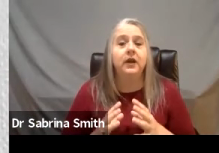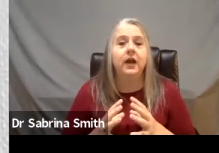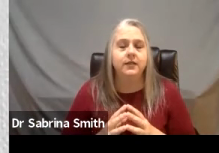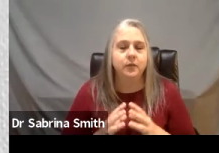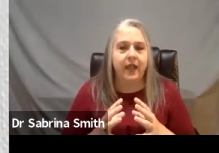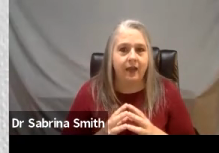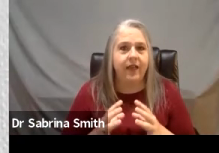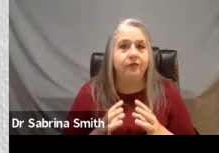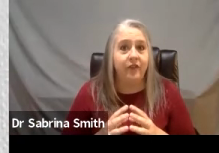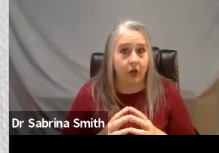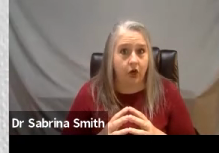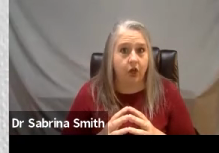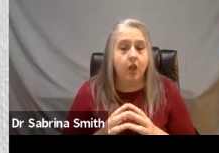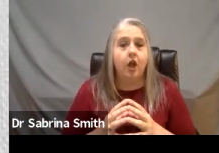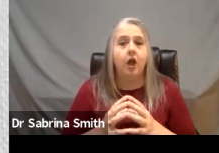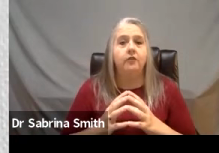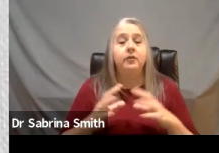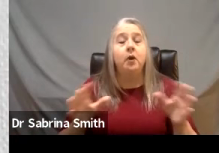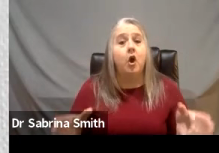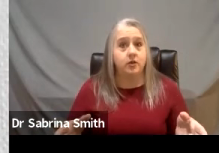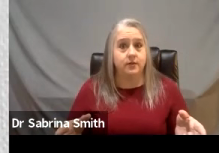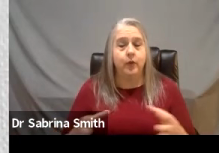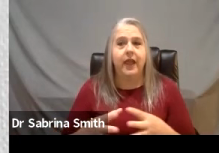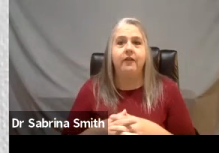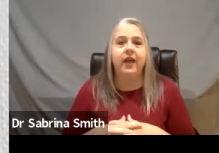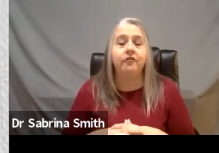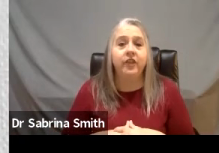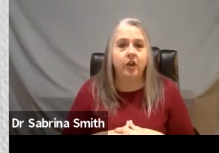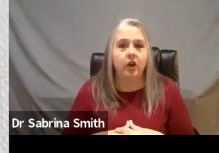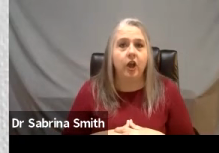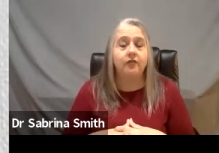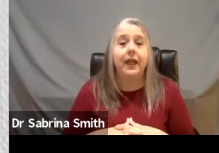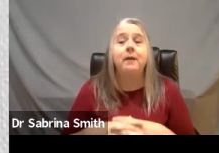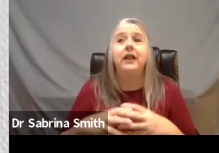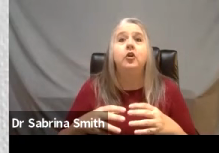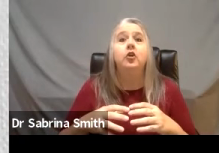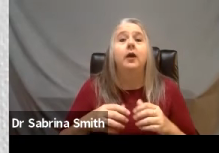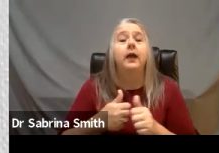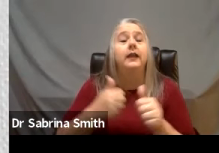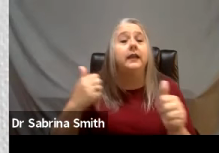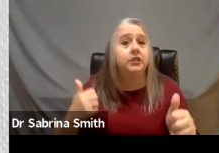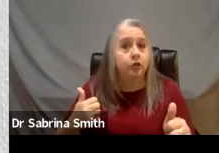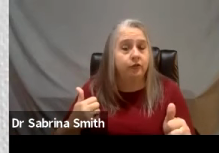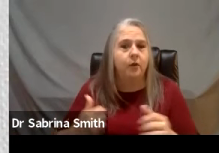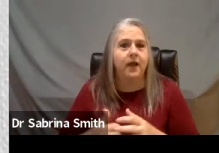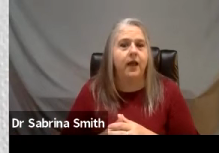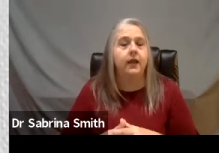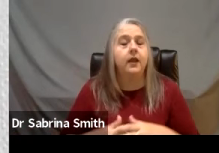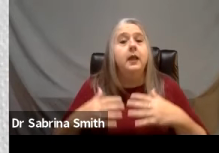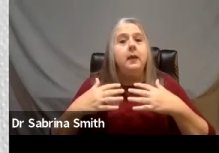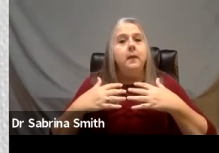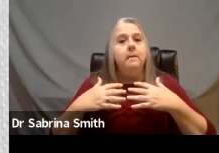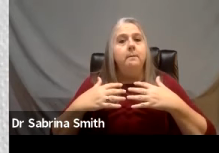do, because we have that fear of the pause. We have that fear of, am I going to get too far